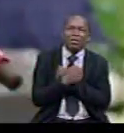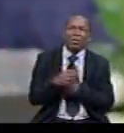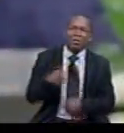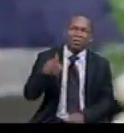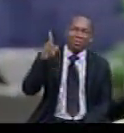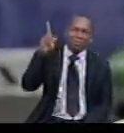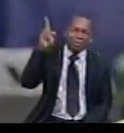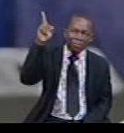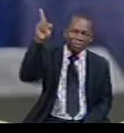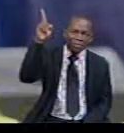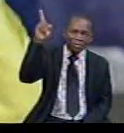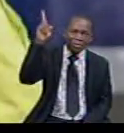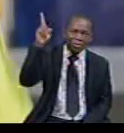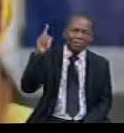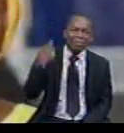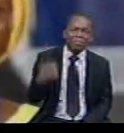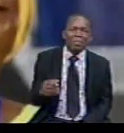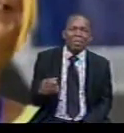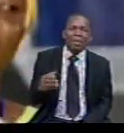love thee. I